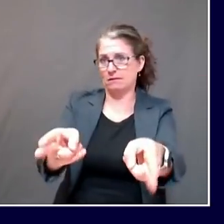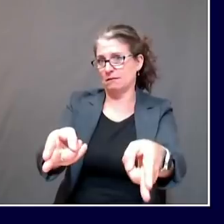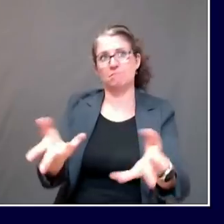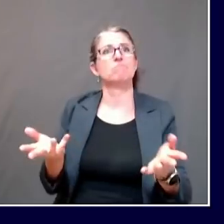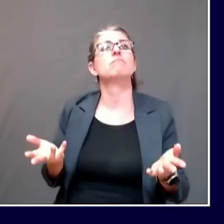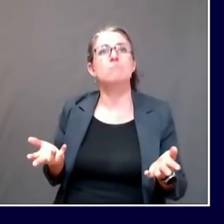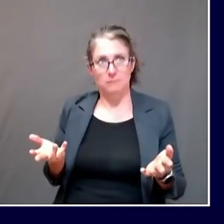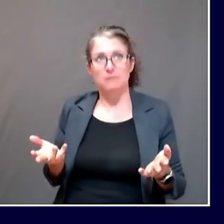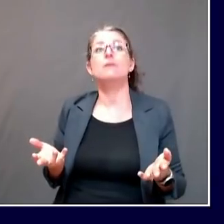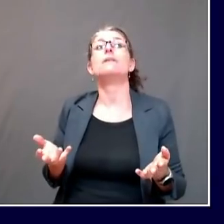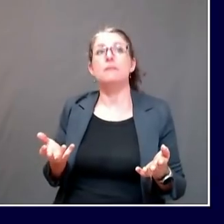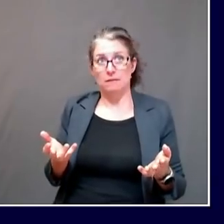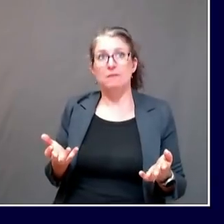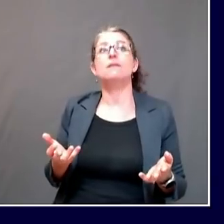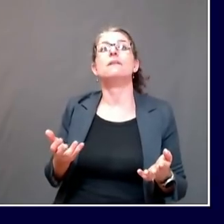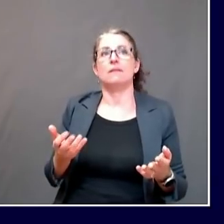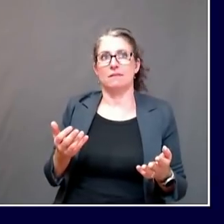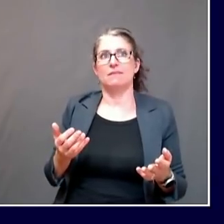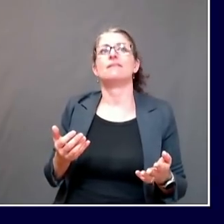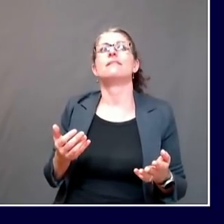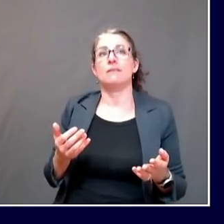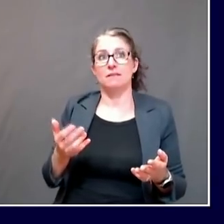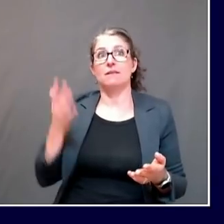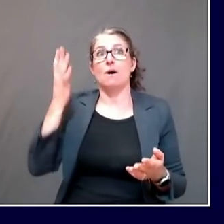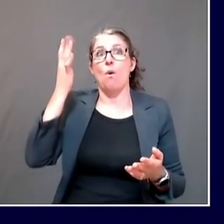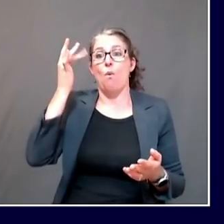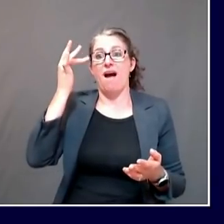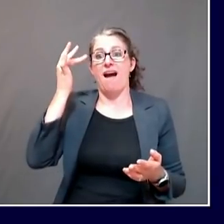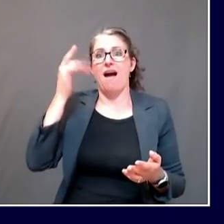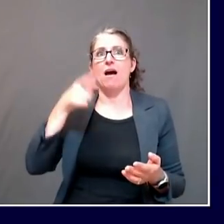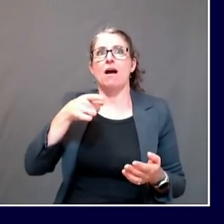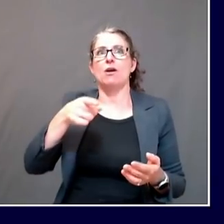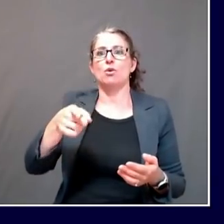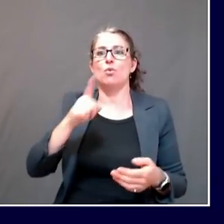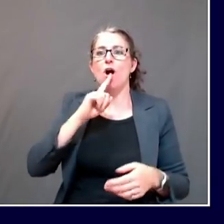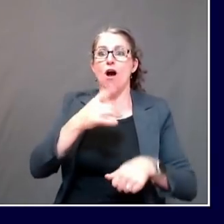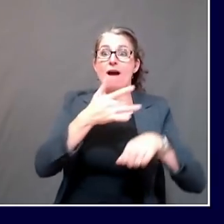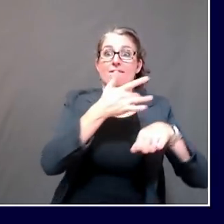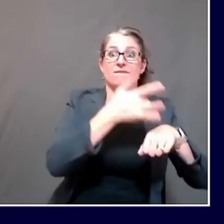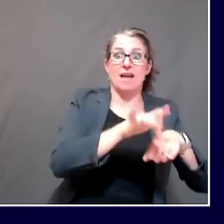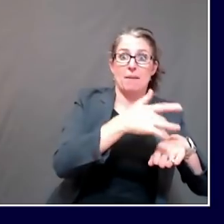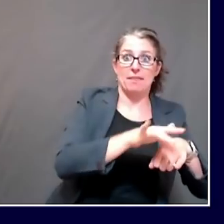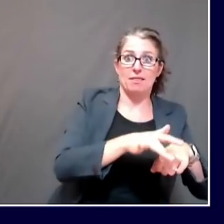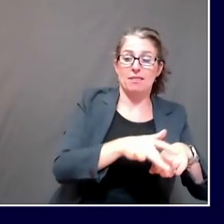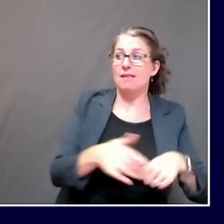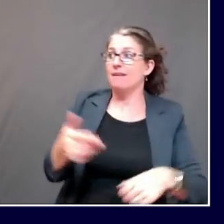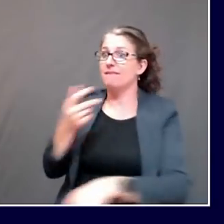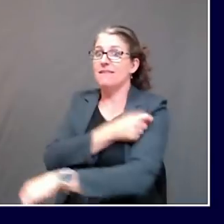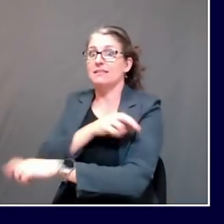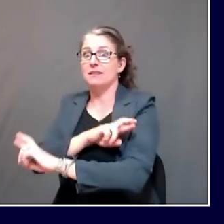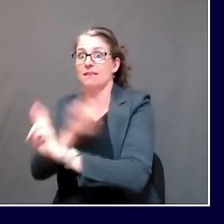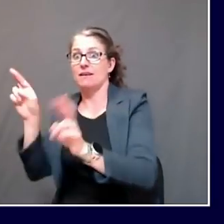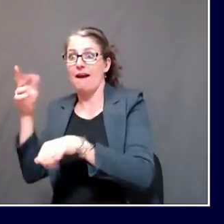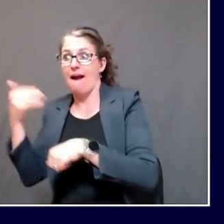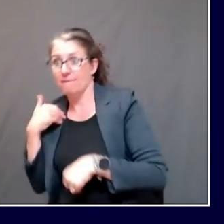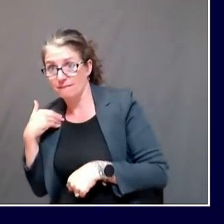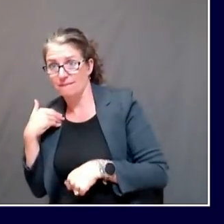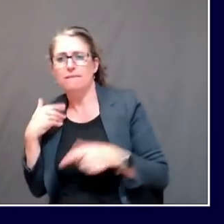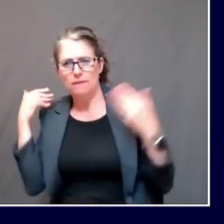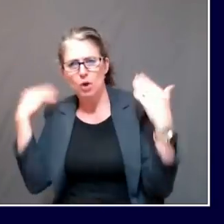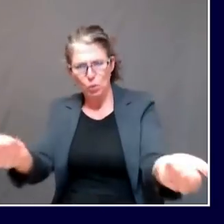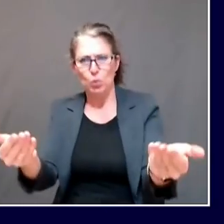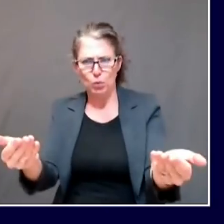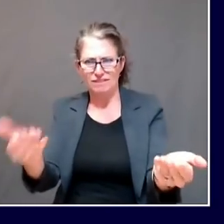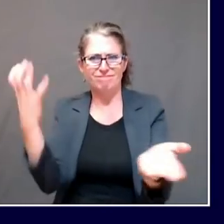offering it. Maybe that's when you're at your primary care physician's office. Maybe that's when you're at your other primary healthcare provider's office. Maybe it's when you're